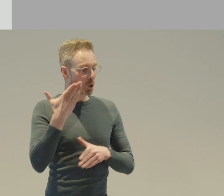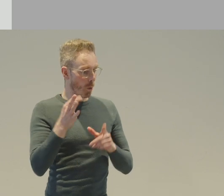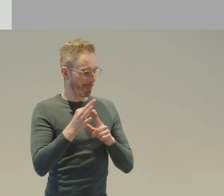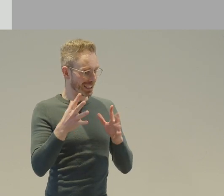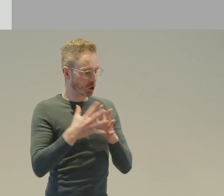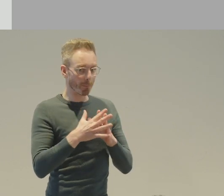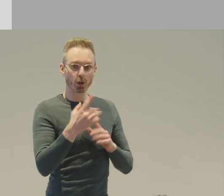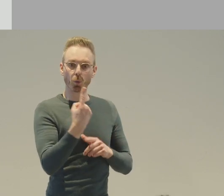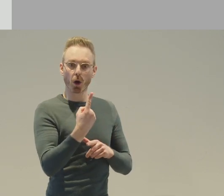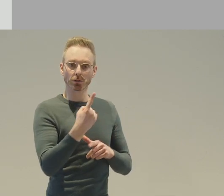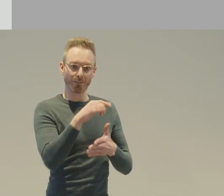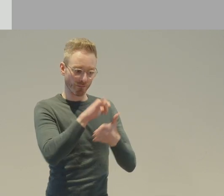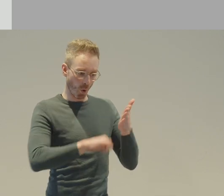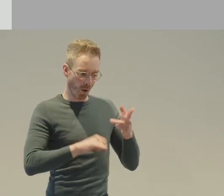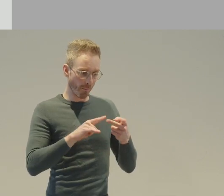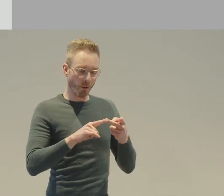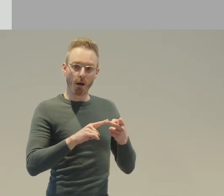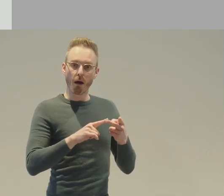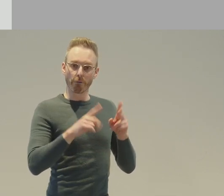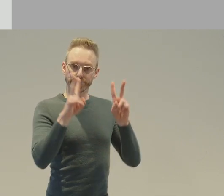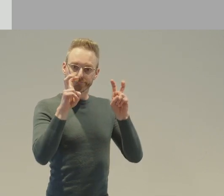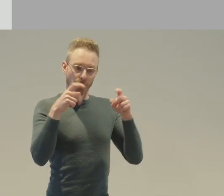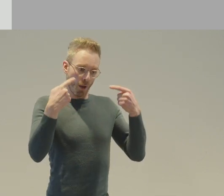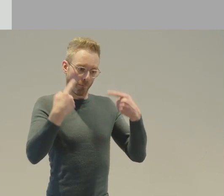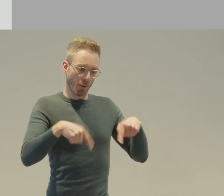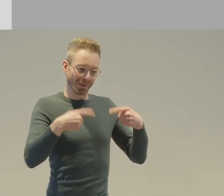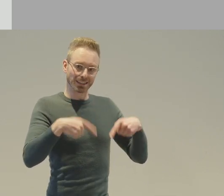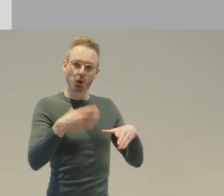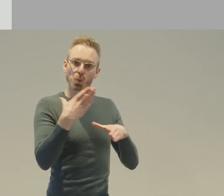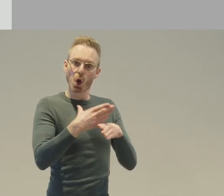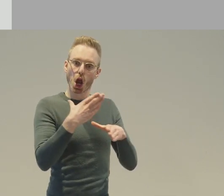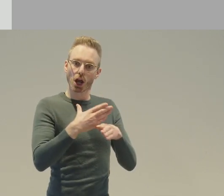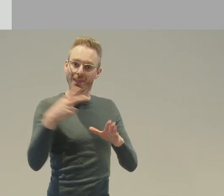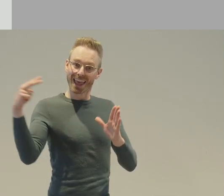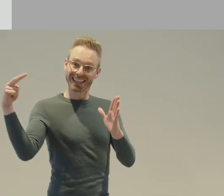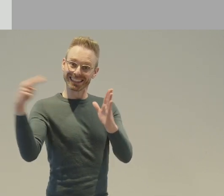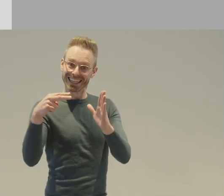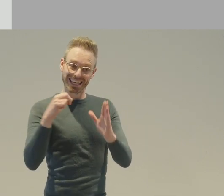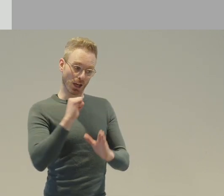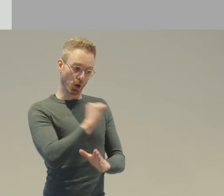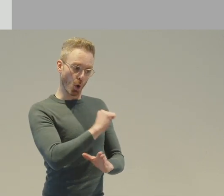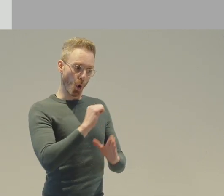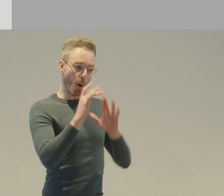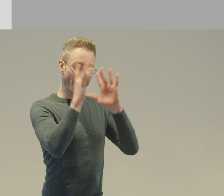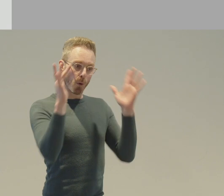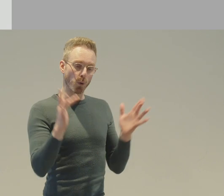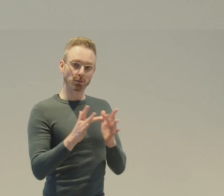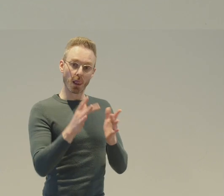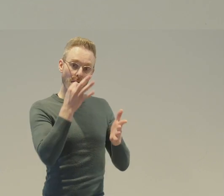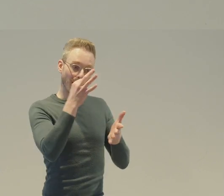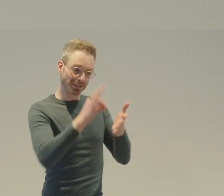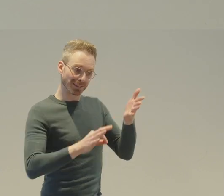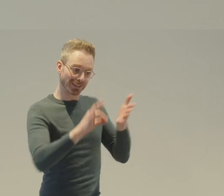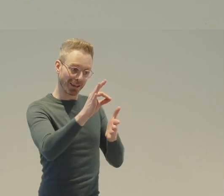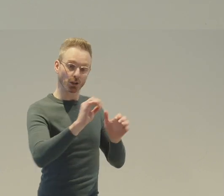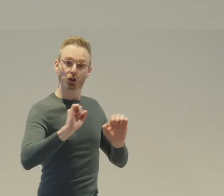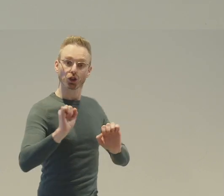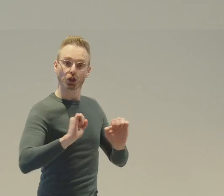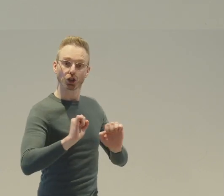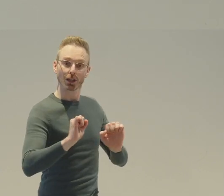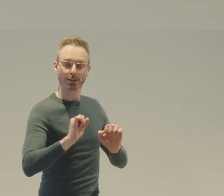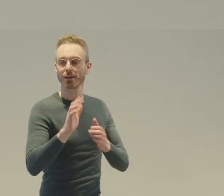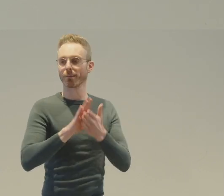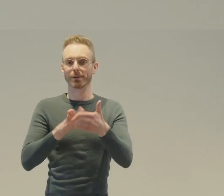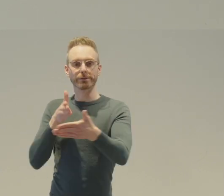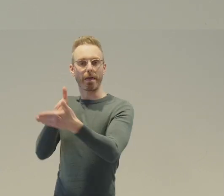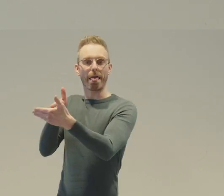have permitted work because they can see their kind of portal. It's not ticked, really sorry, we can't progress this. You'll have to apply again. And then you have to